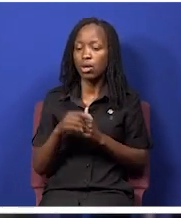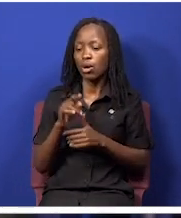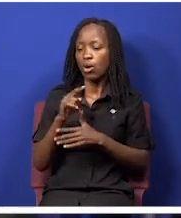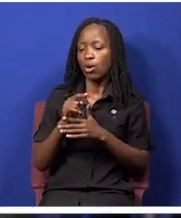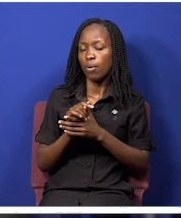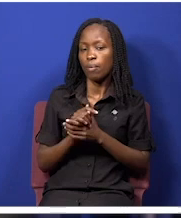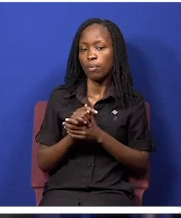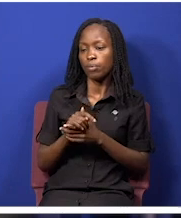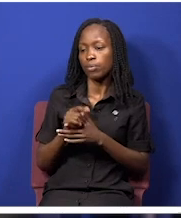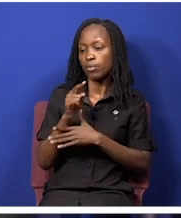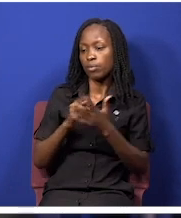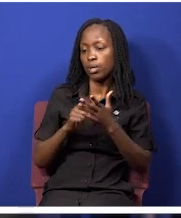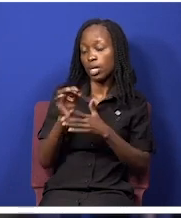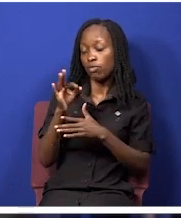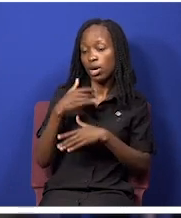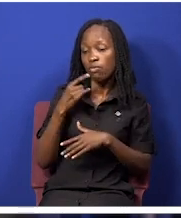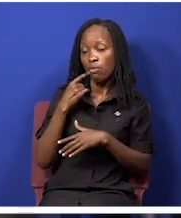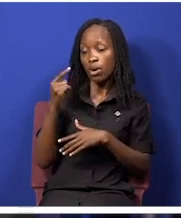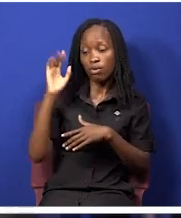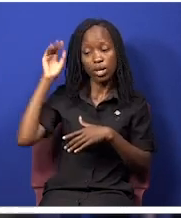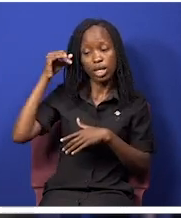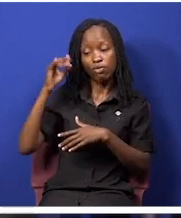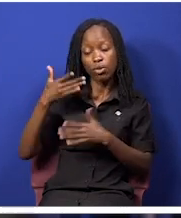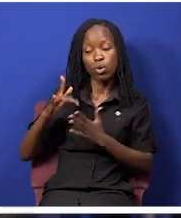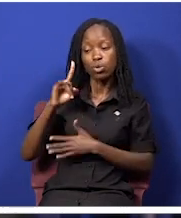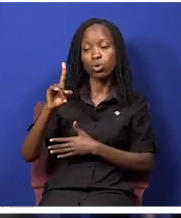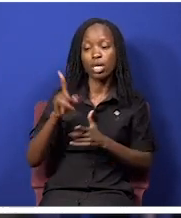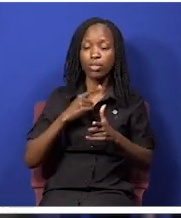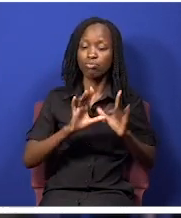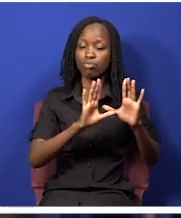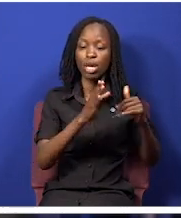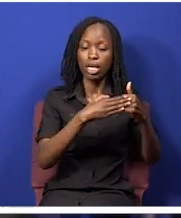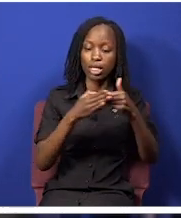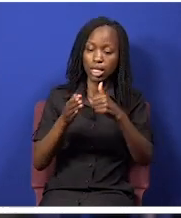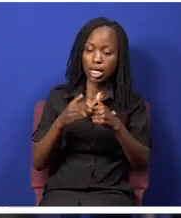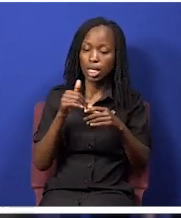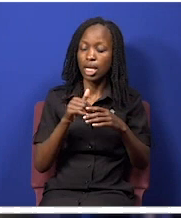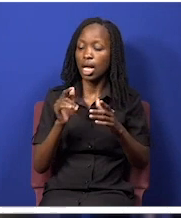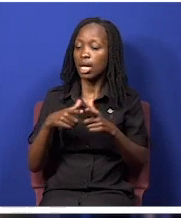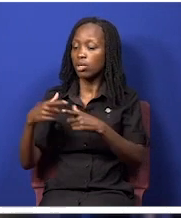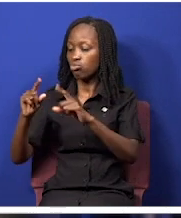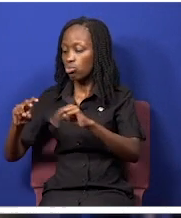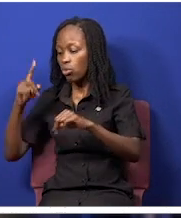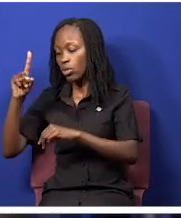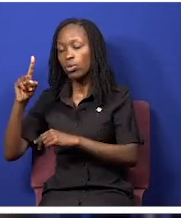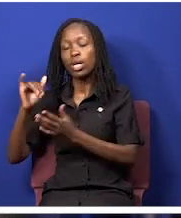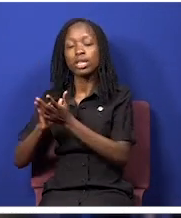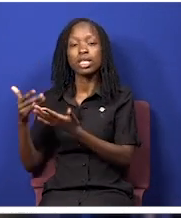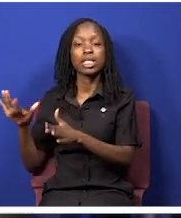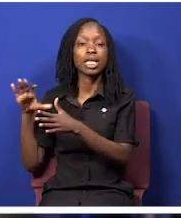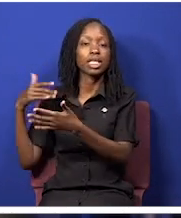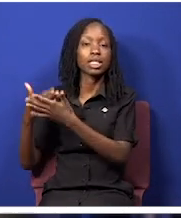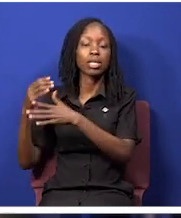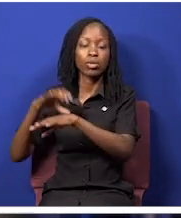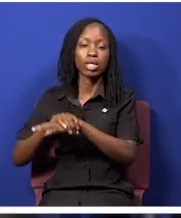what man of you, having 100 sheep, if he loses one of them, does he not leave the 99 in the wilderness and go after the one which is lost